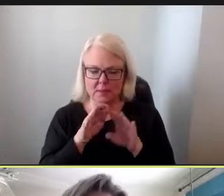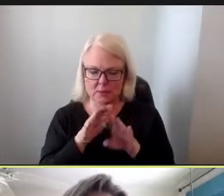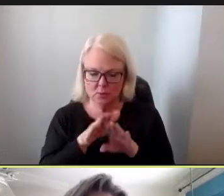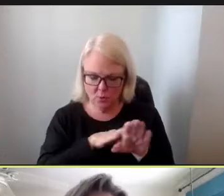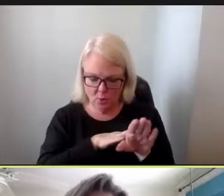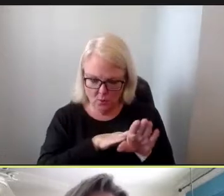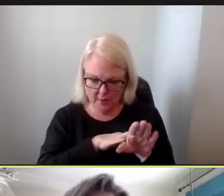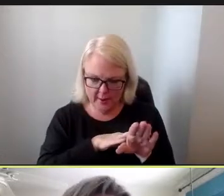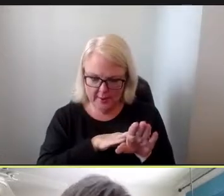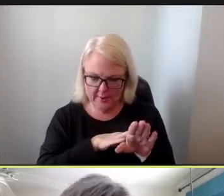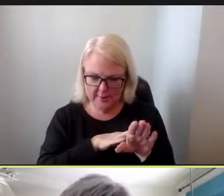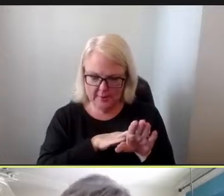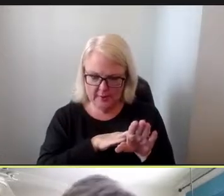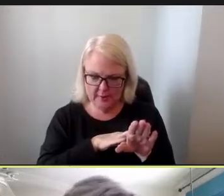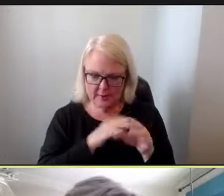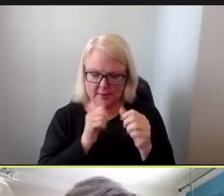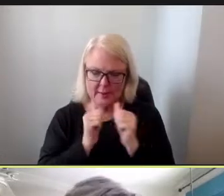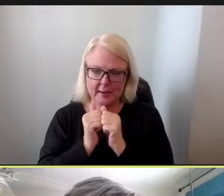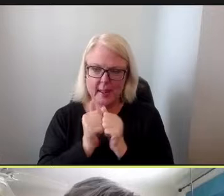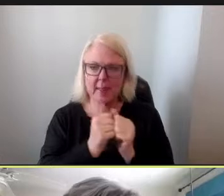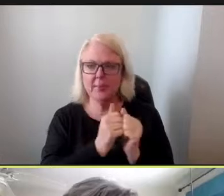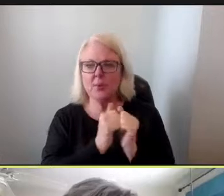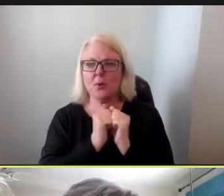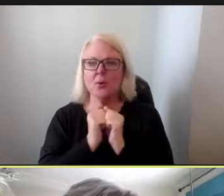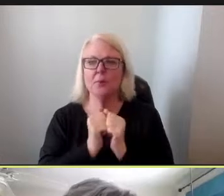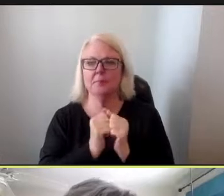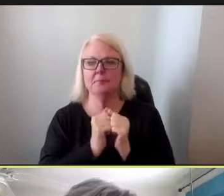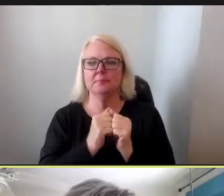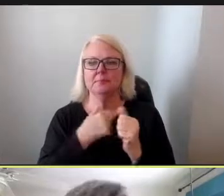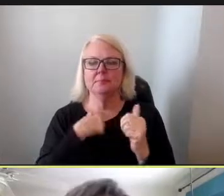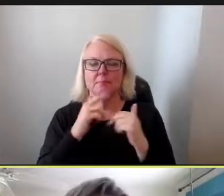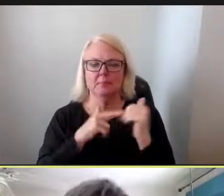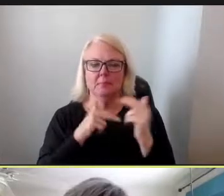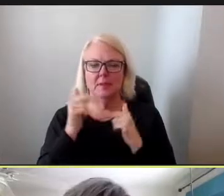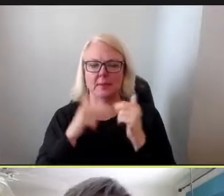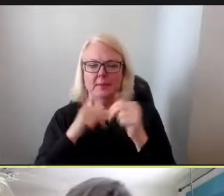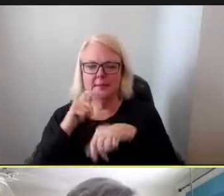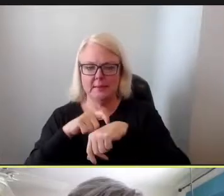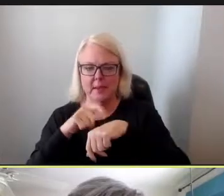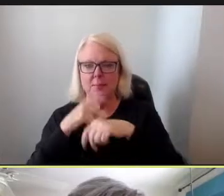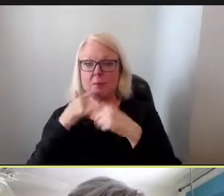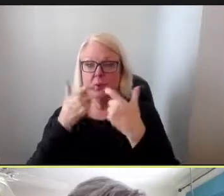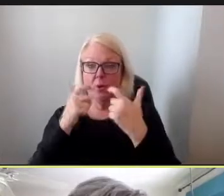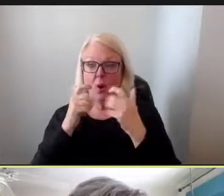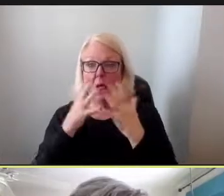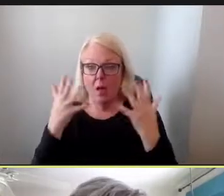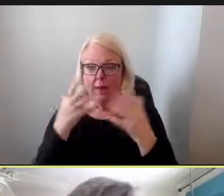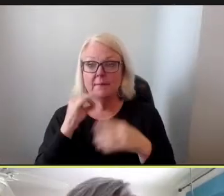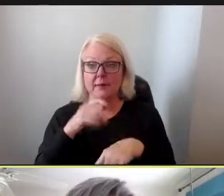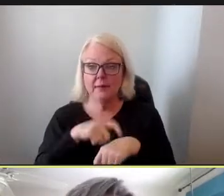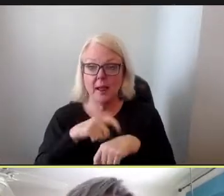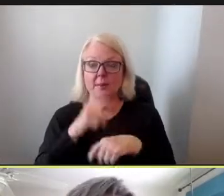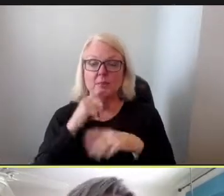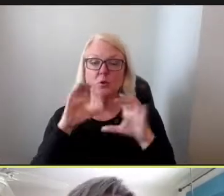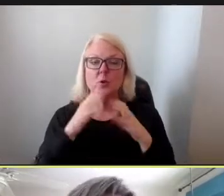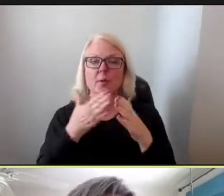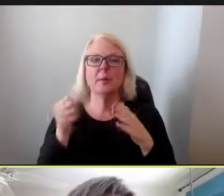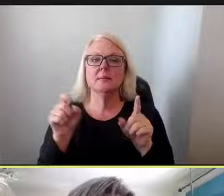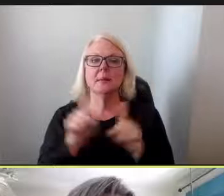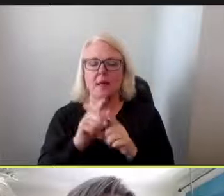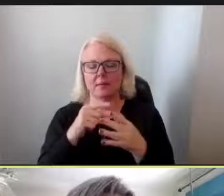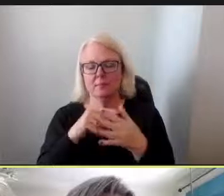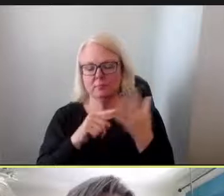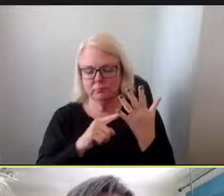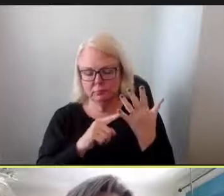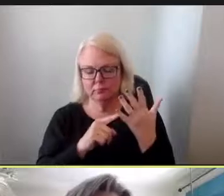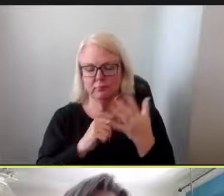down together. I built in time, actually a huge amount of time, to do things like the following.